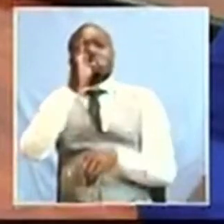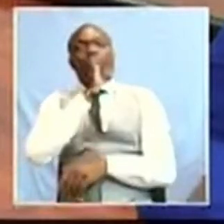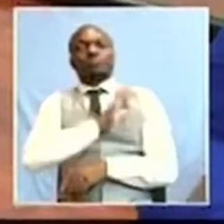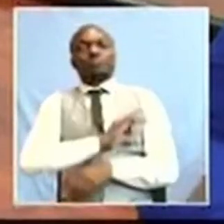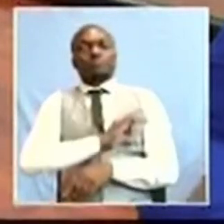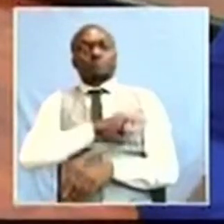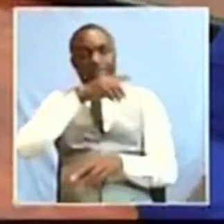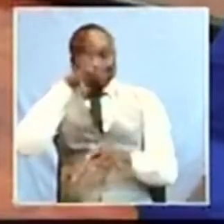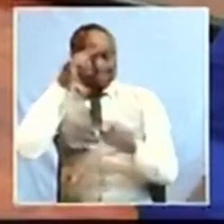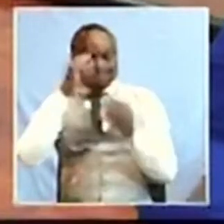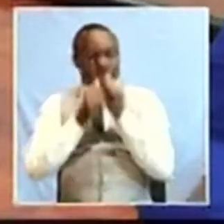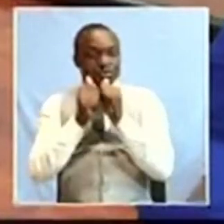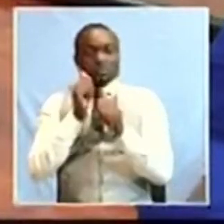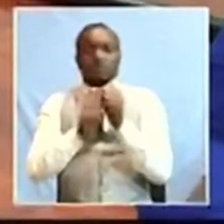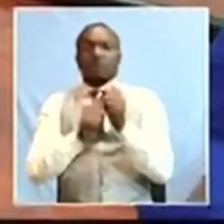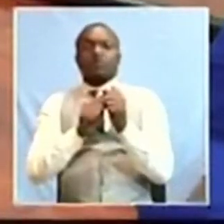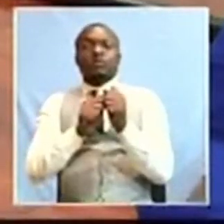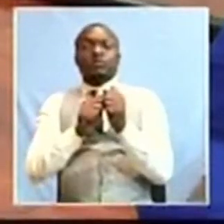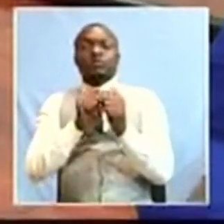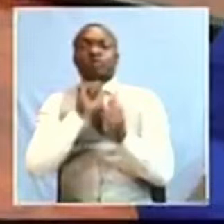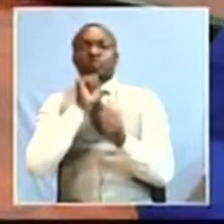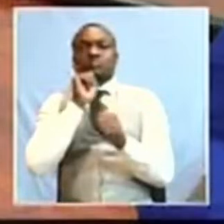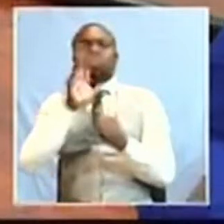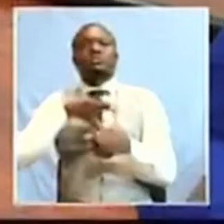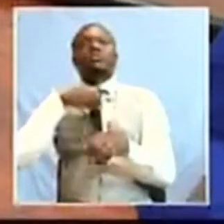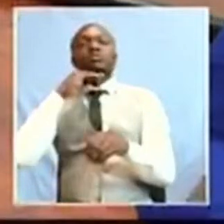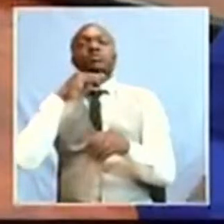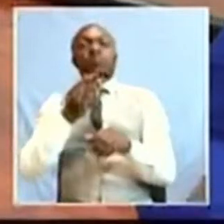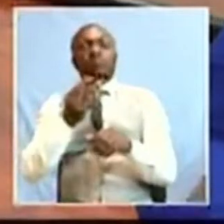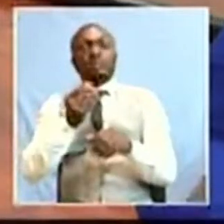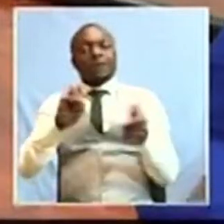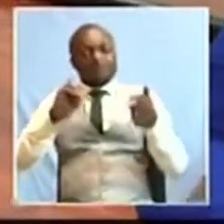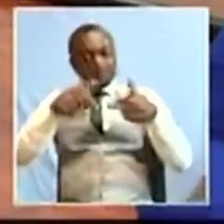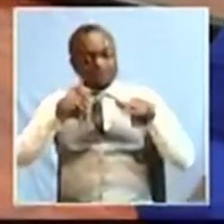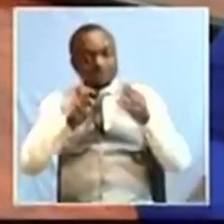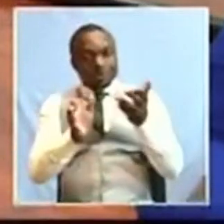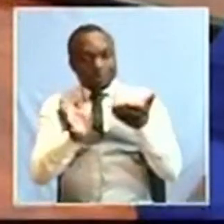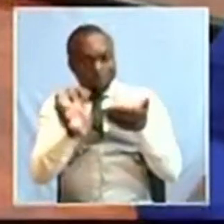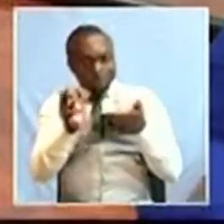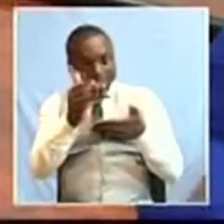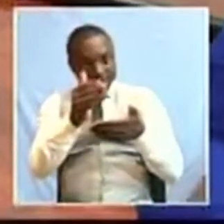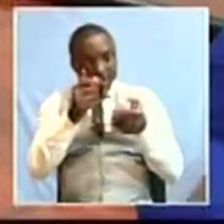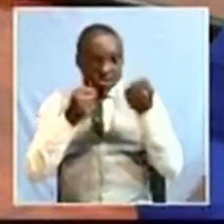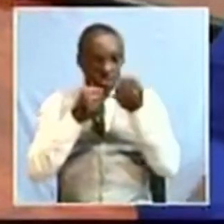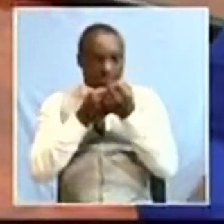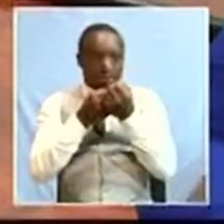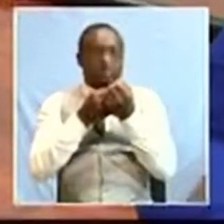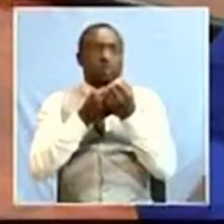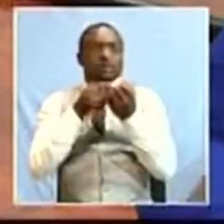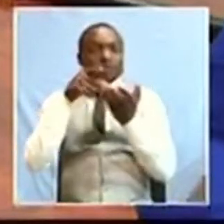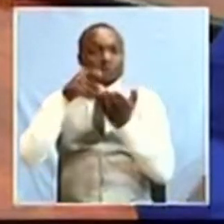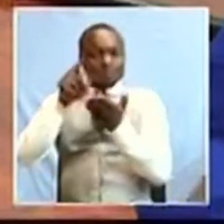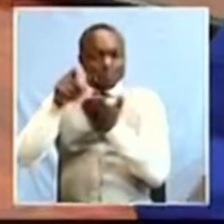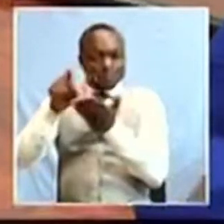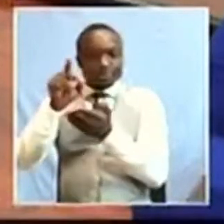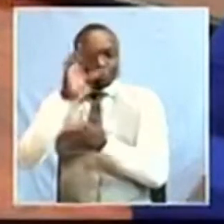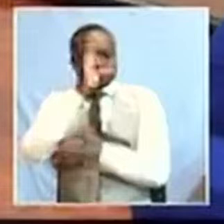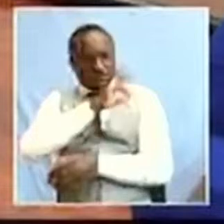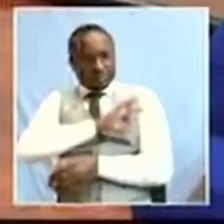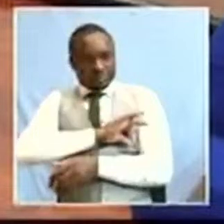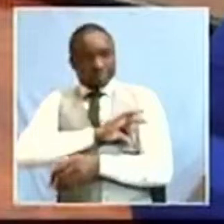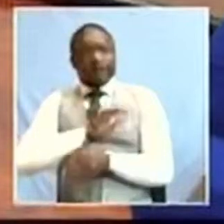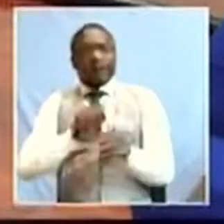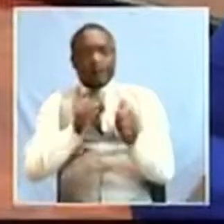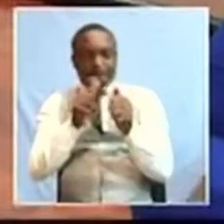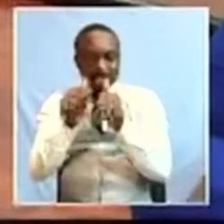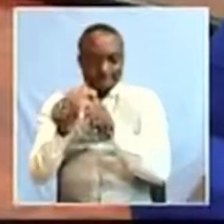to inadequate locally generated funds to finance the payments of salaries.